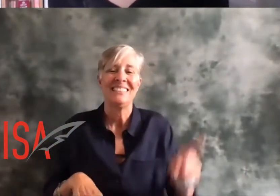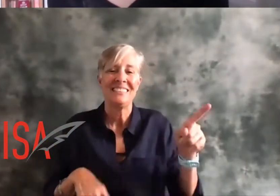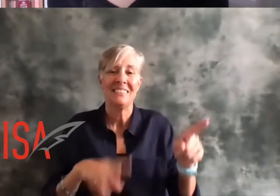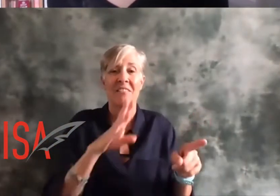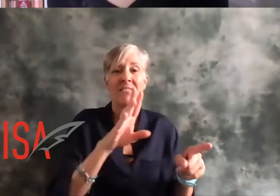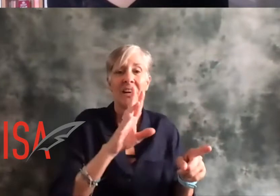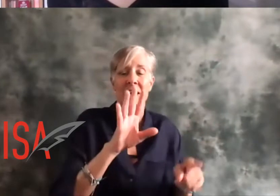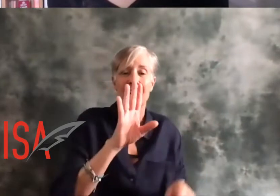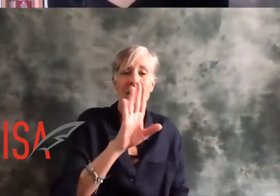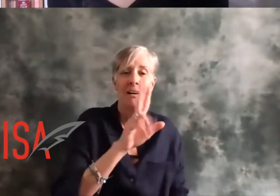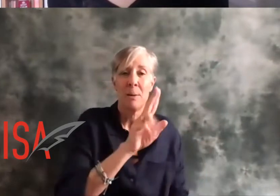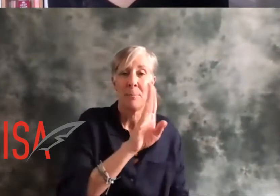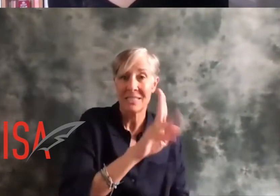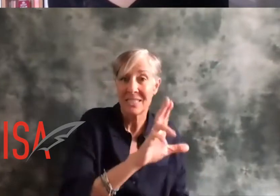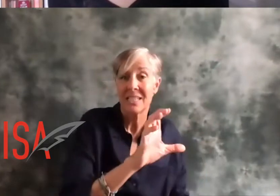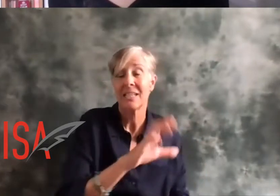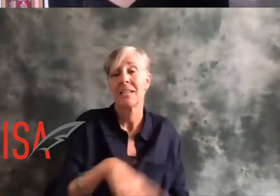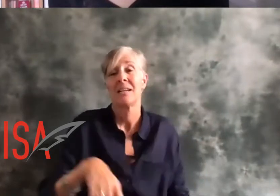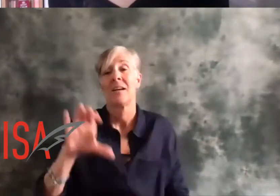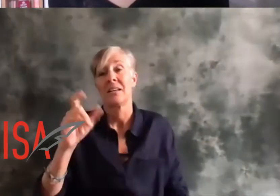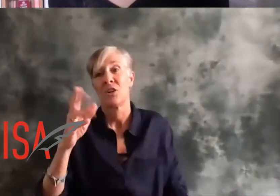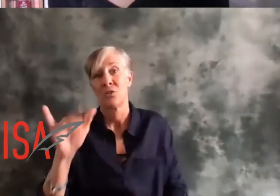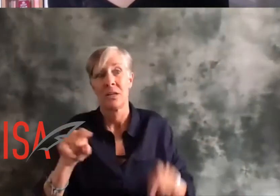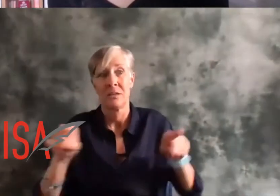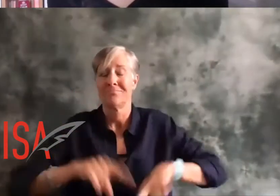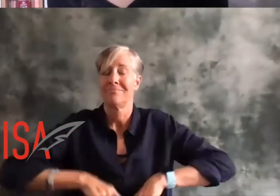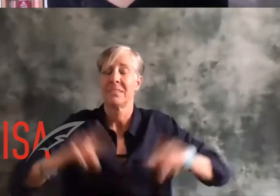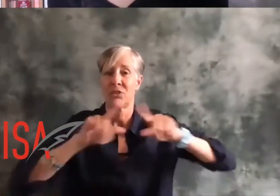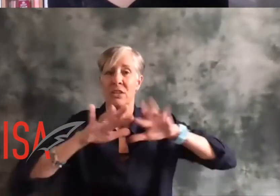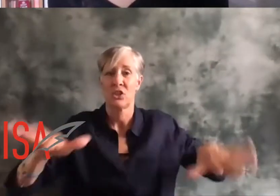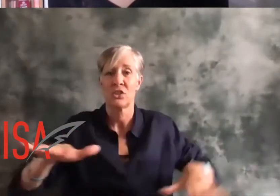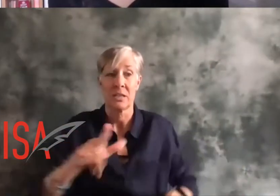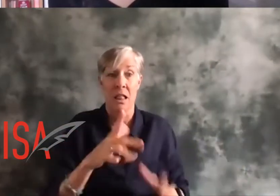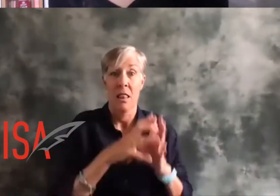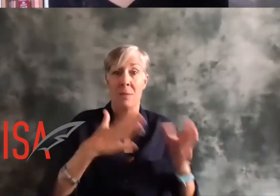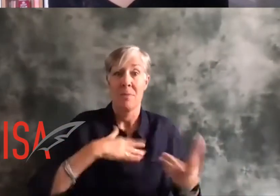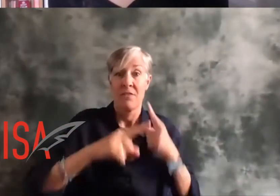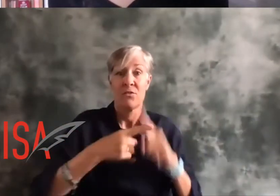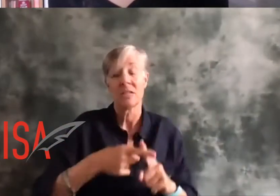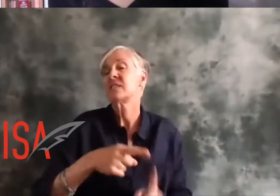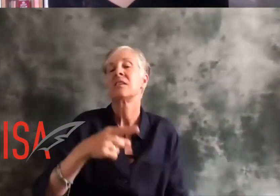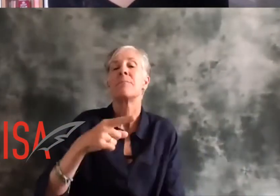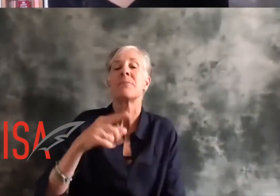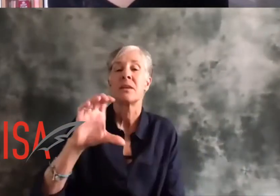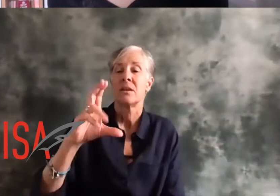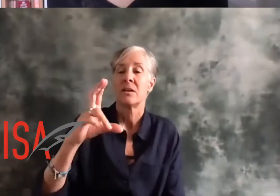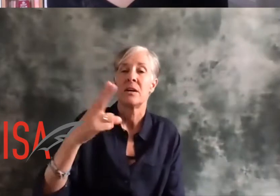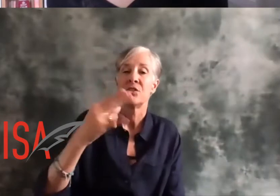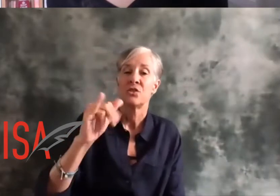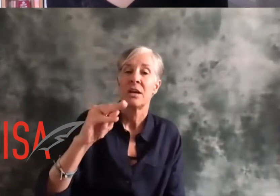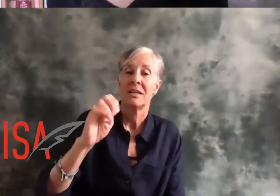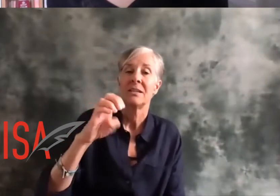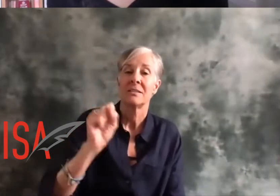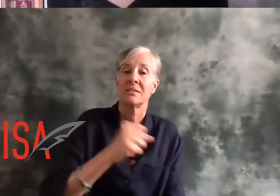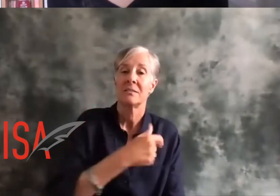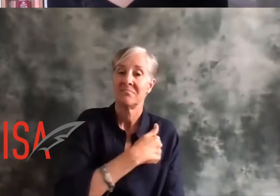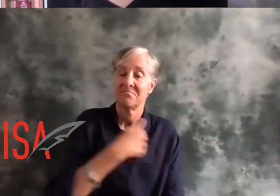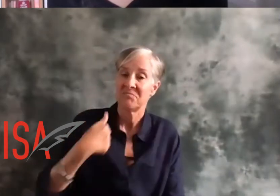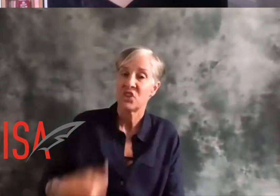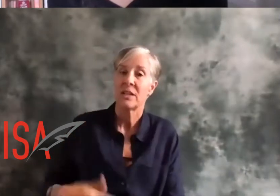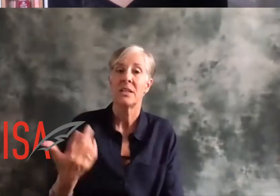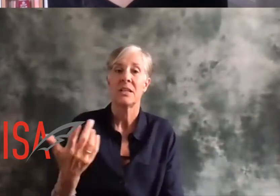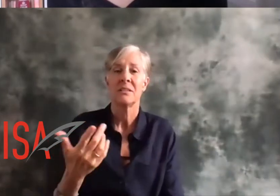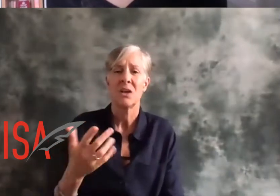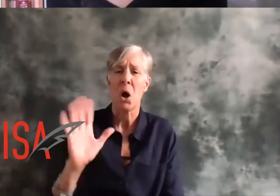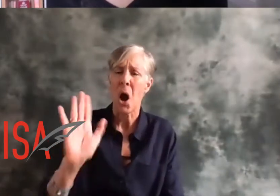so I had a lot of friends who were Chinese, and 25 years ago, I would have been like, yeah,